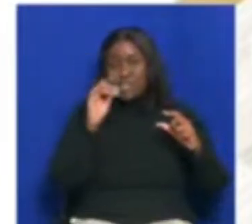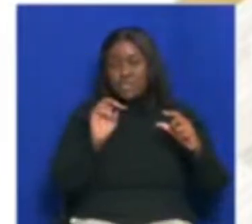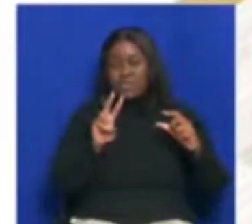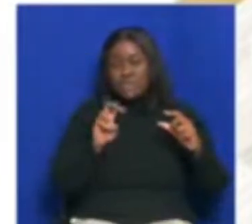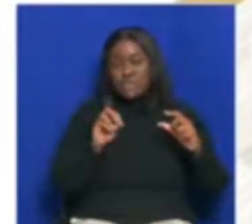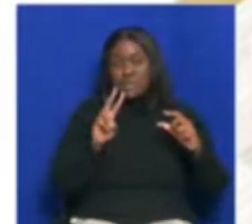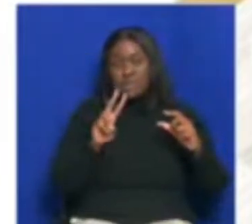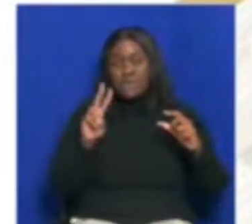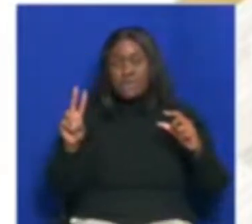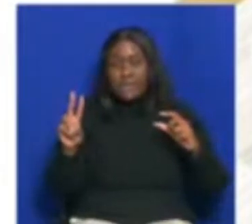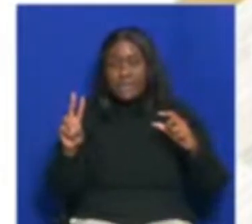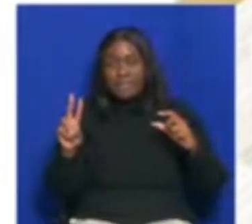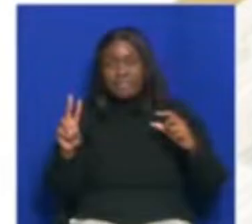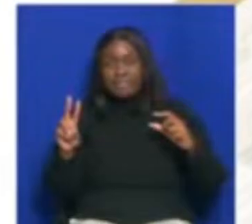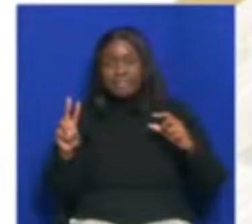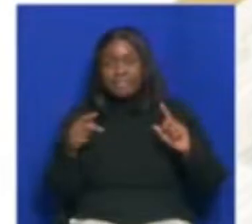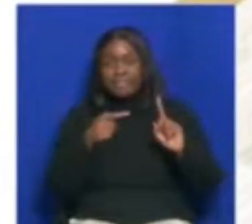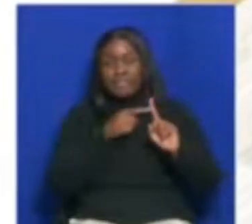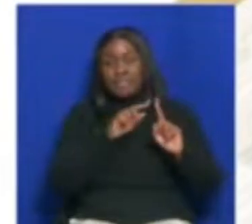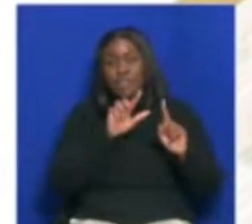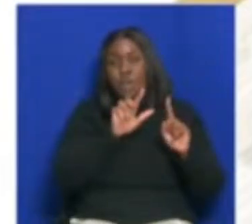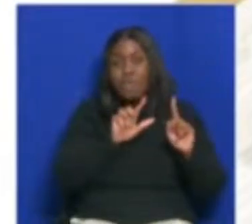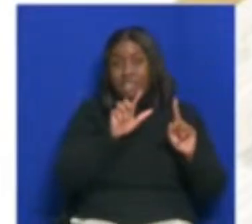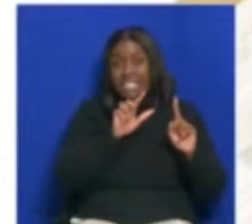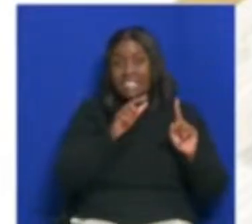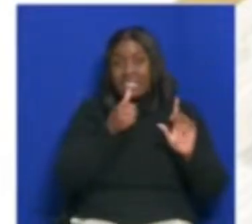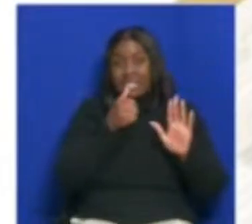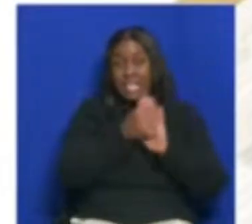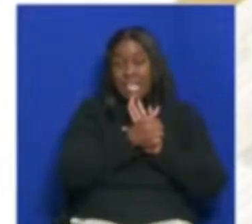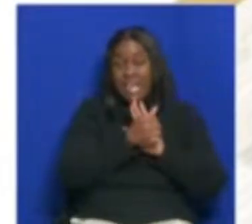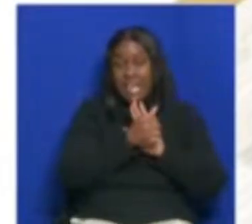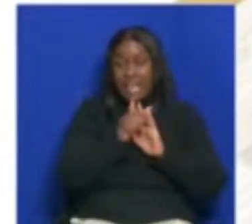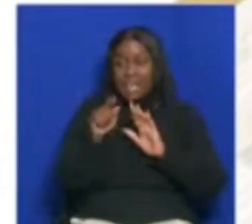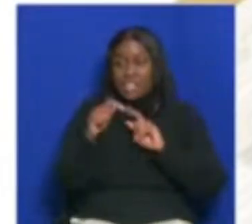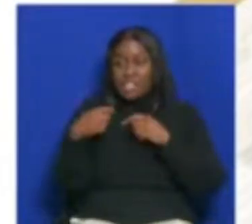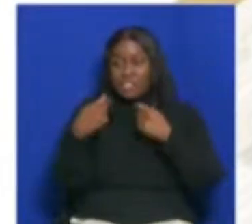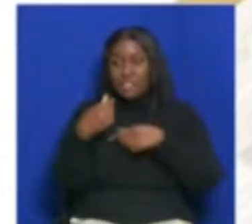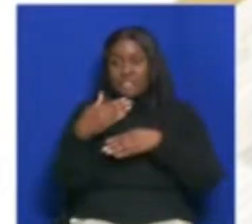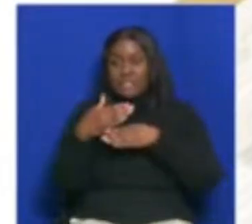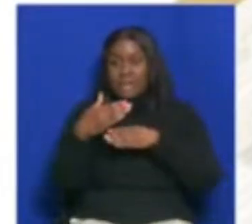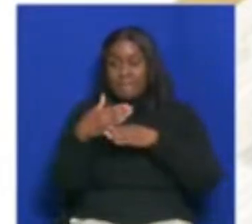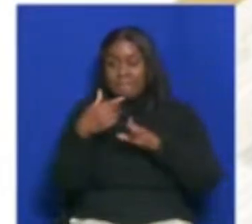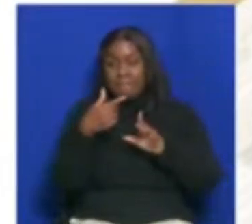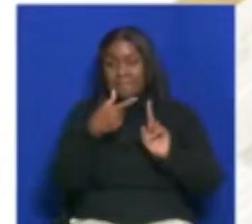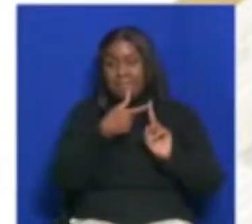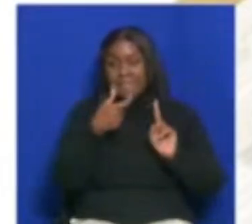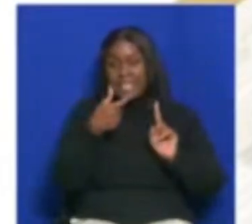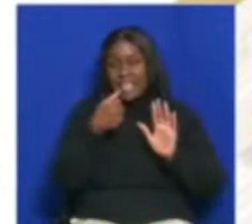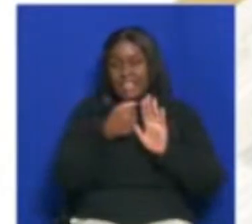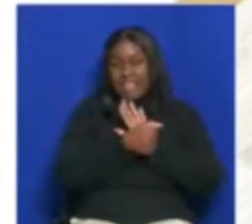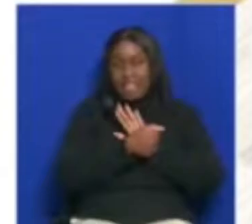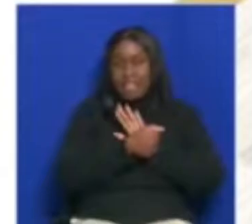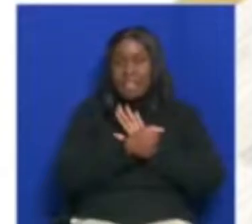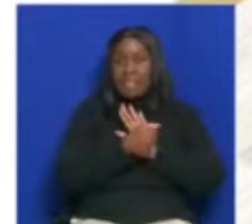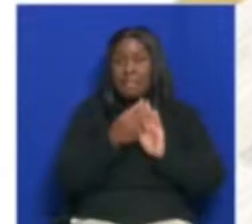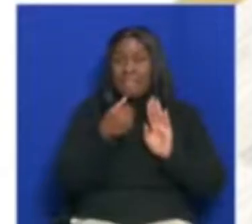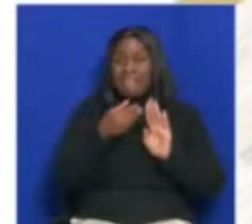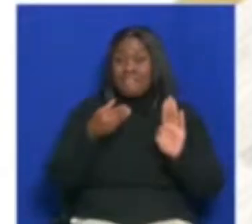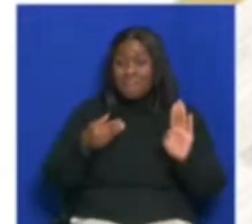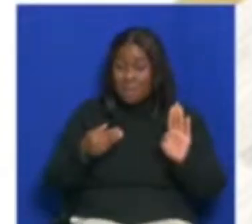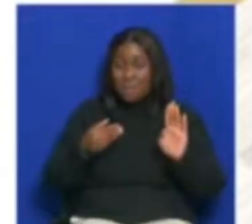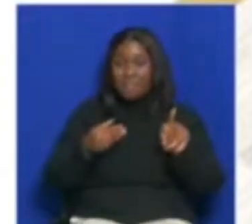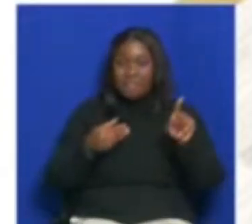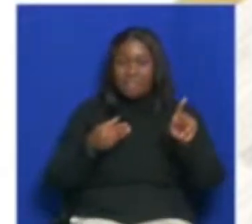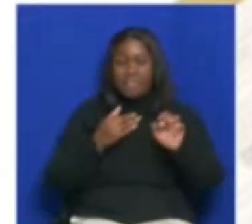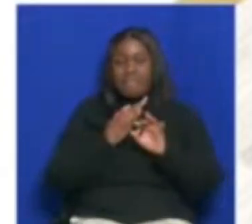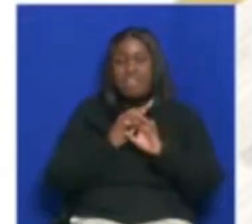Bevan Loftus was killed by the task team led by Lieutenant Colonel Dina Govender, his father, Mr. Gregory Loftus, applied to the